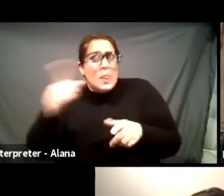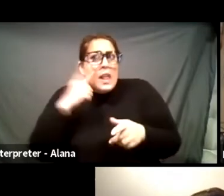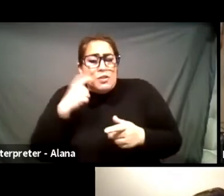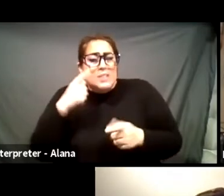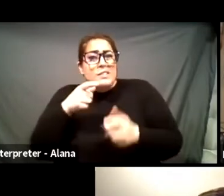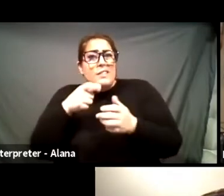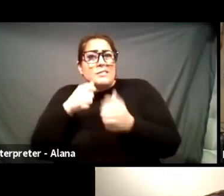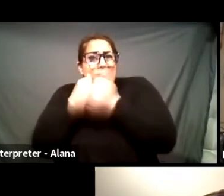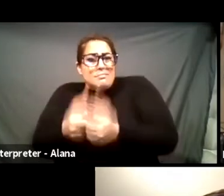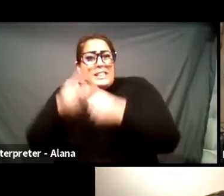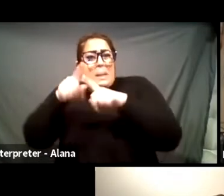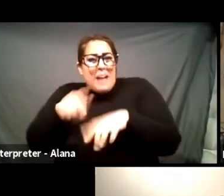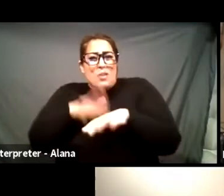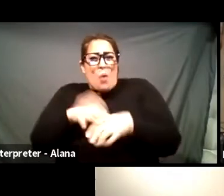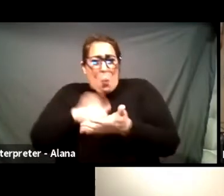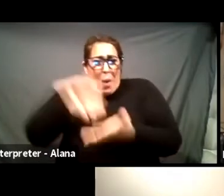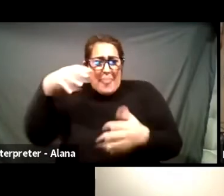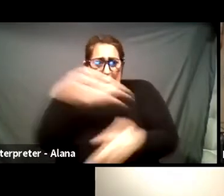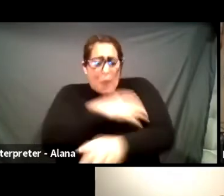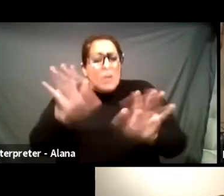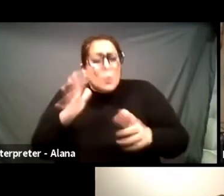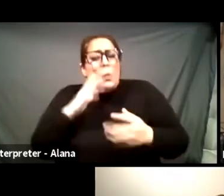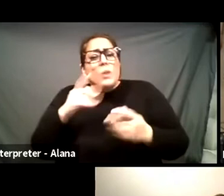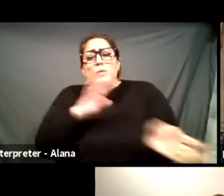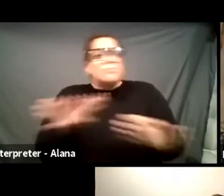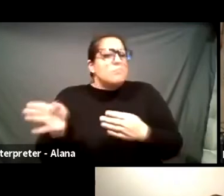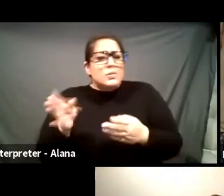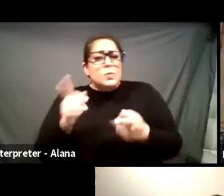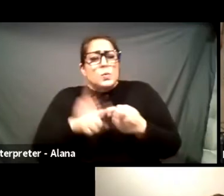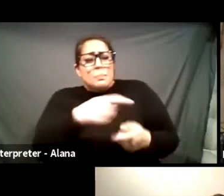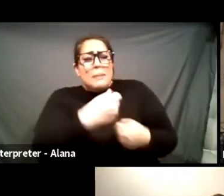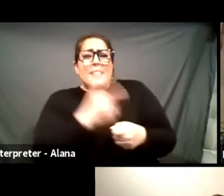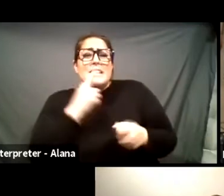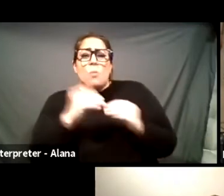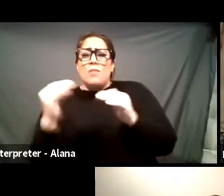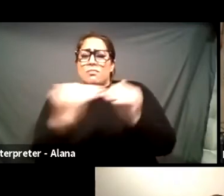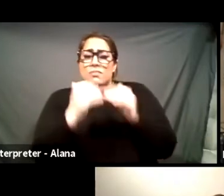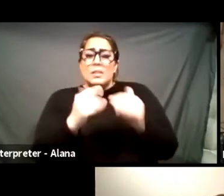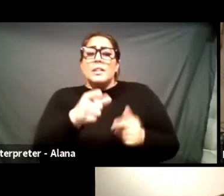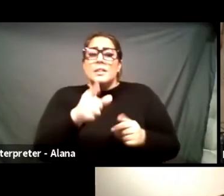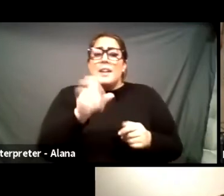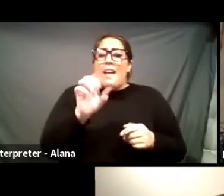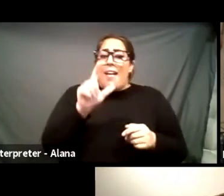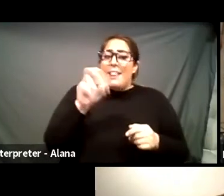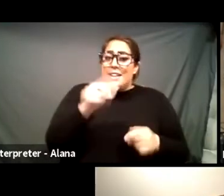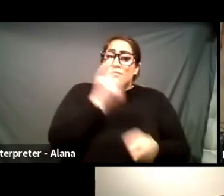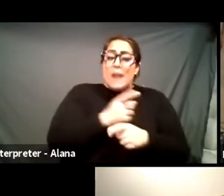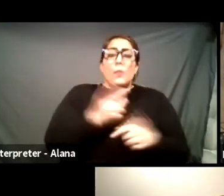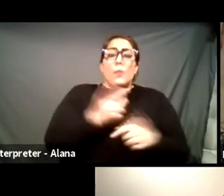Yeah, and then I guess we can all sort of agree that if technology development just remains in the hands of the technology